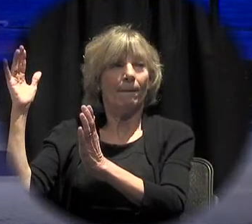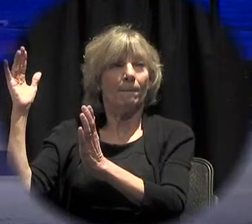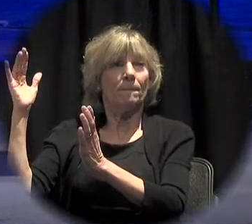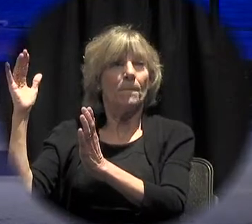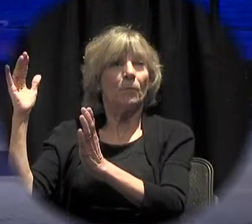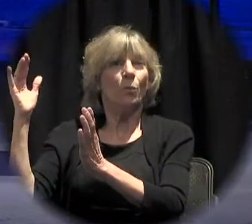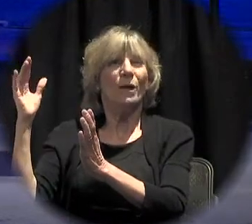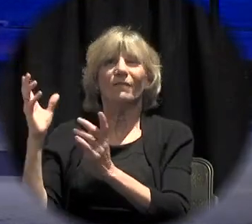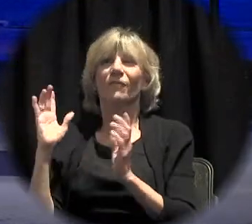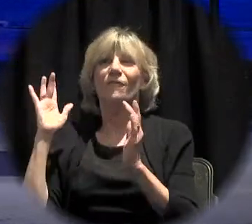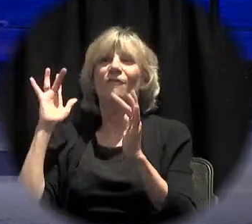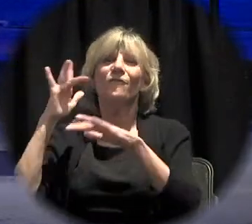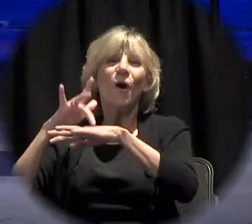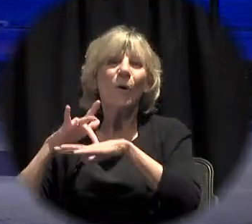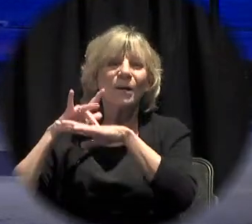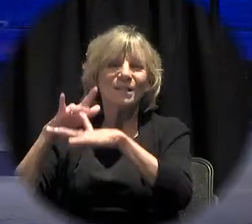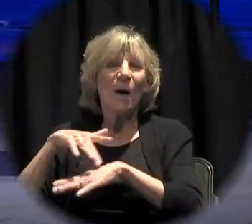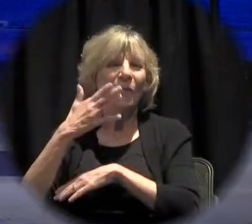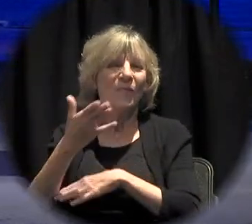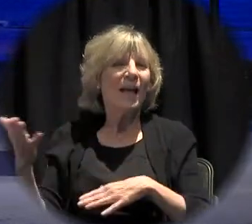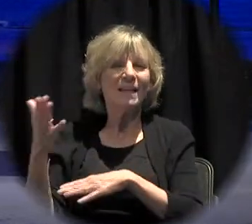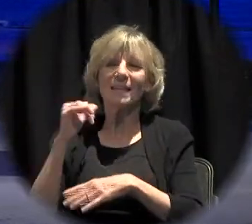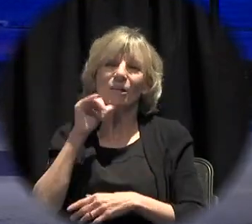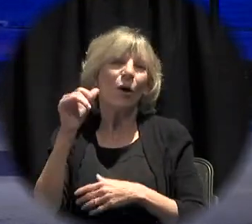much, or we spend too much money there.